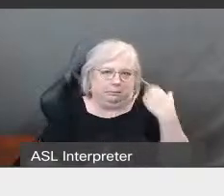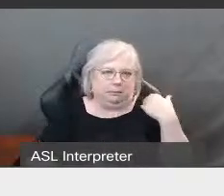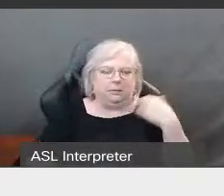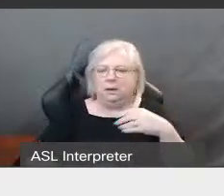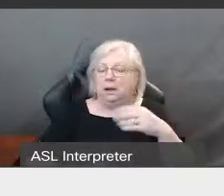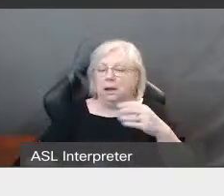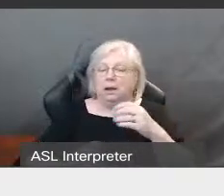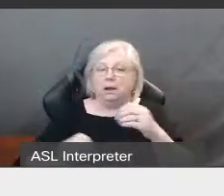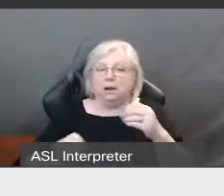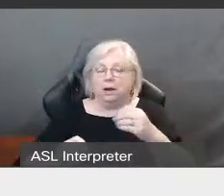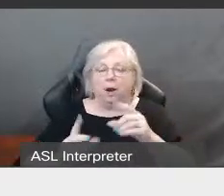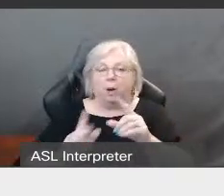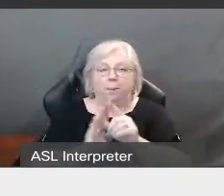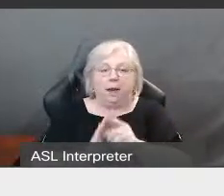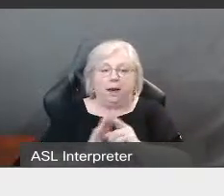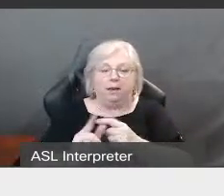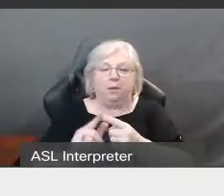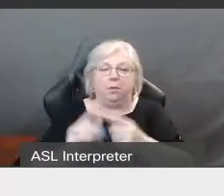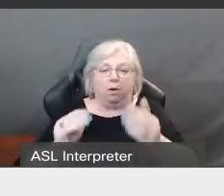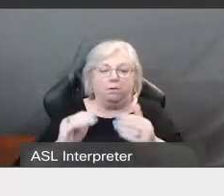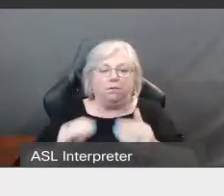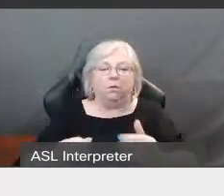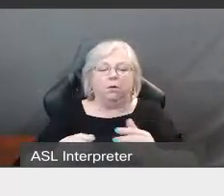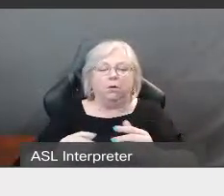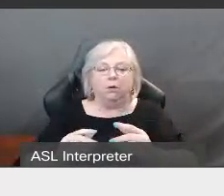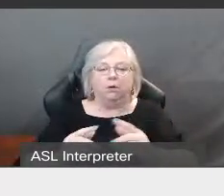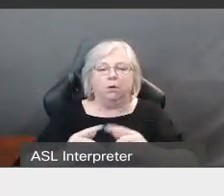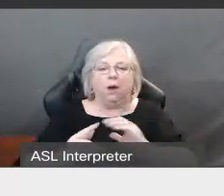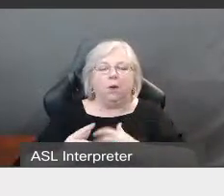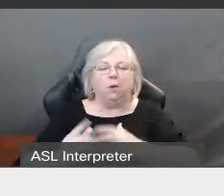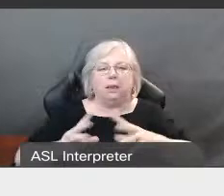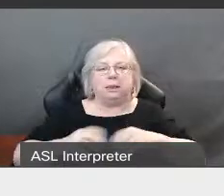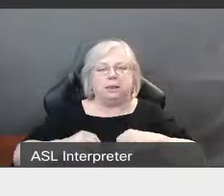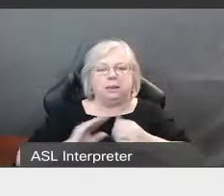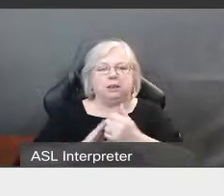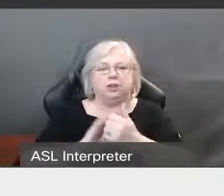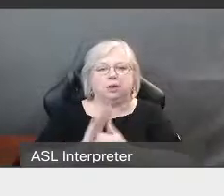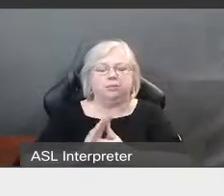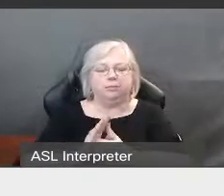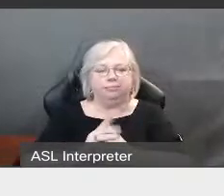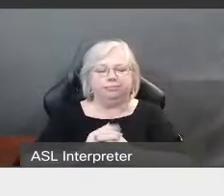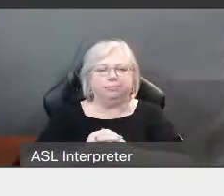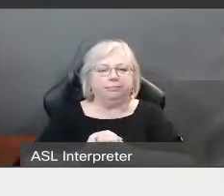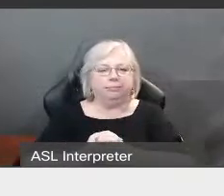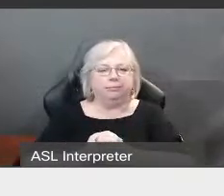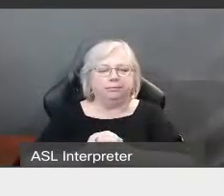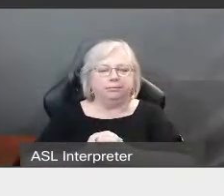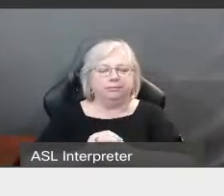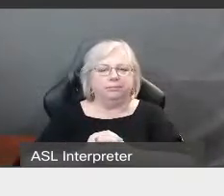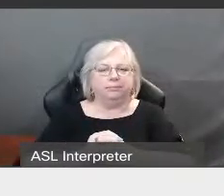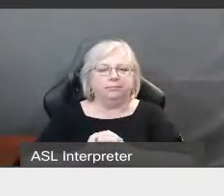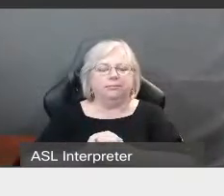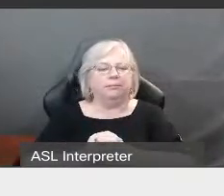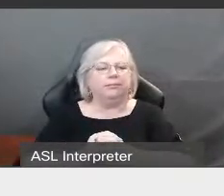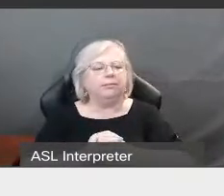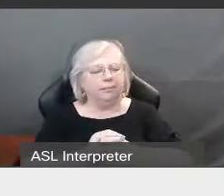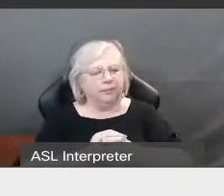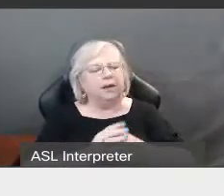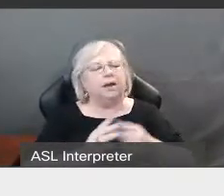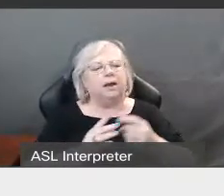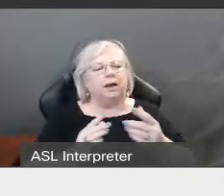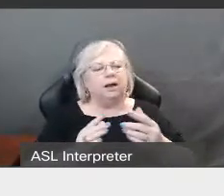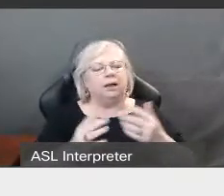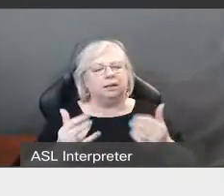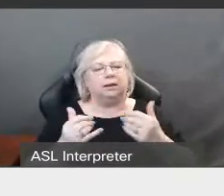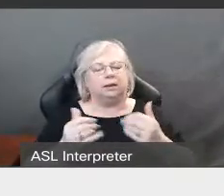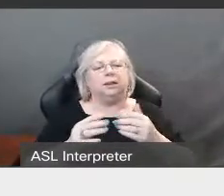No minutes, then we will move forward into our consent agenda. Following is a consent agenda for the Little